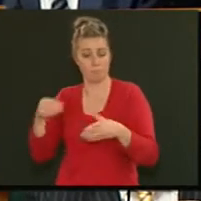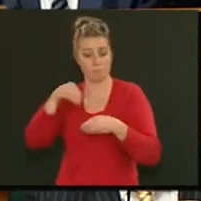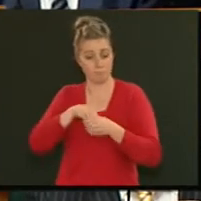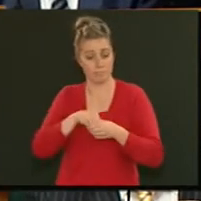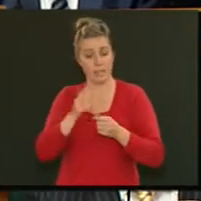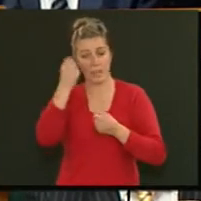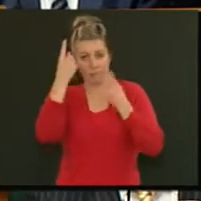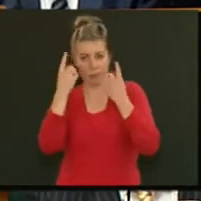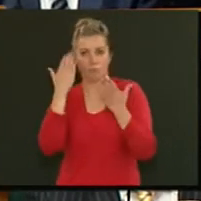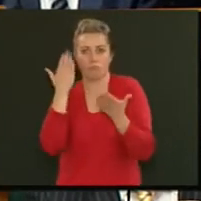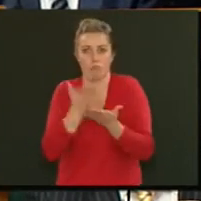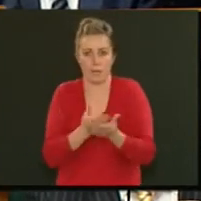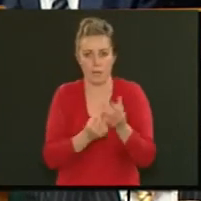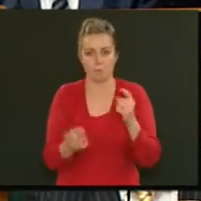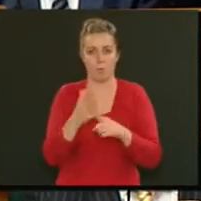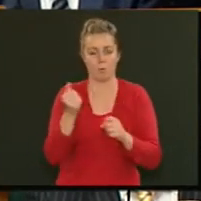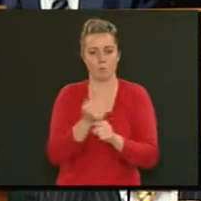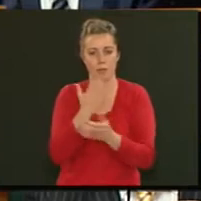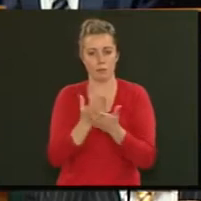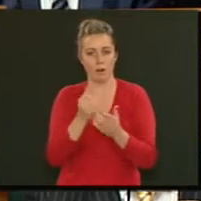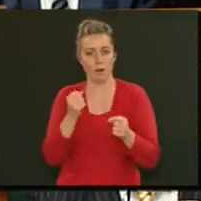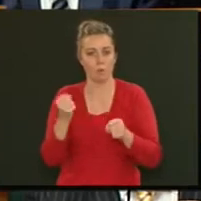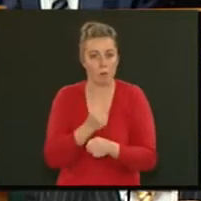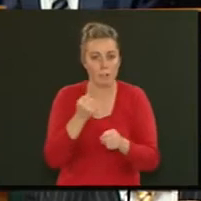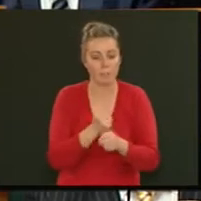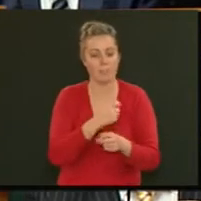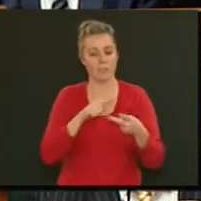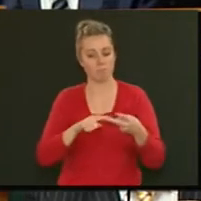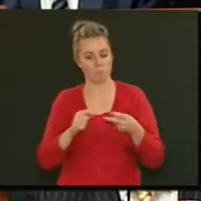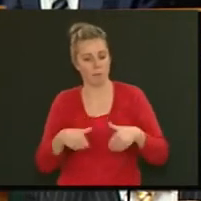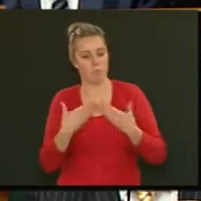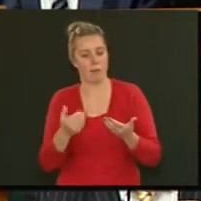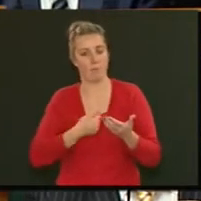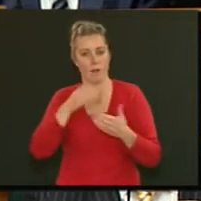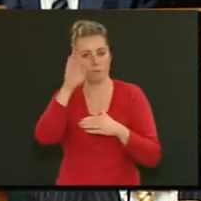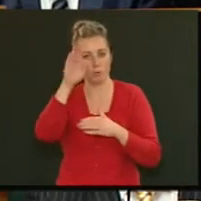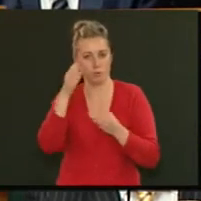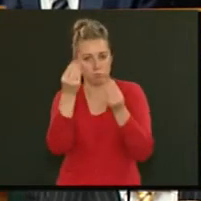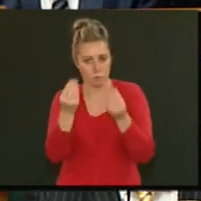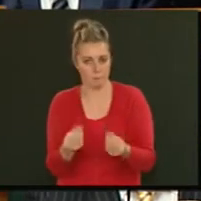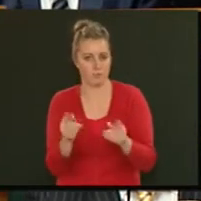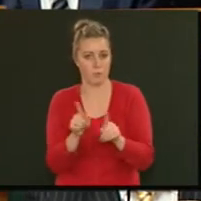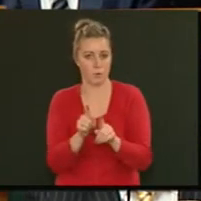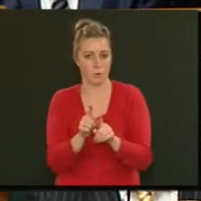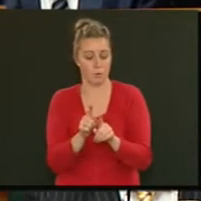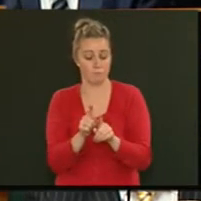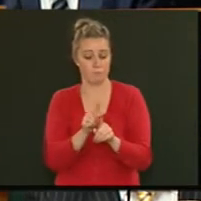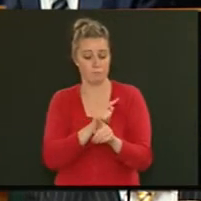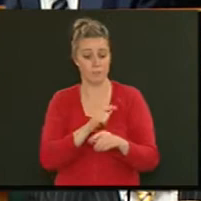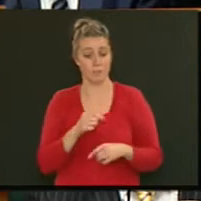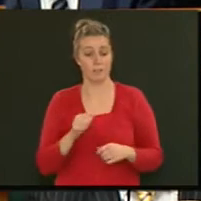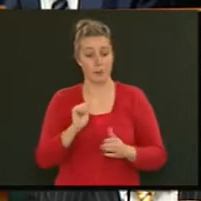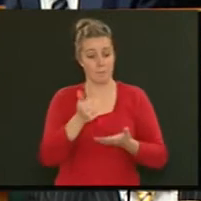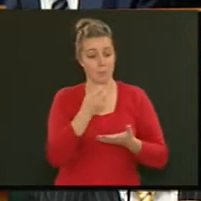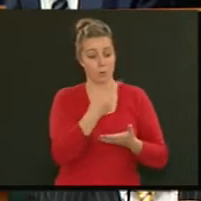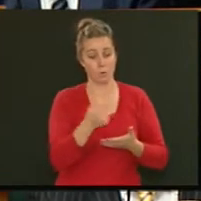is hugely important for lifting our productivity and providing for our future prosperity. Budget